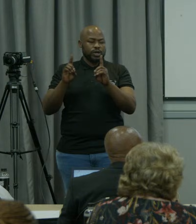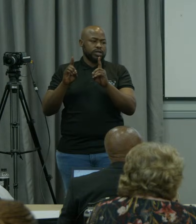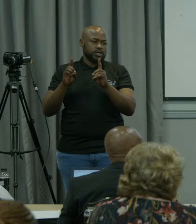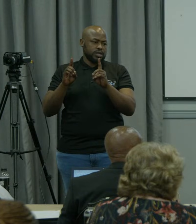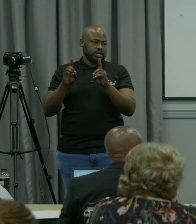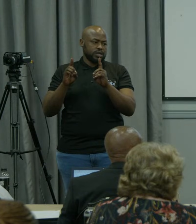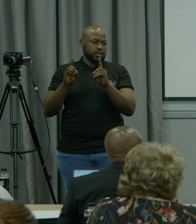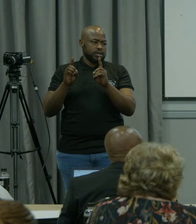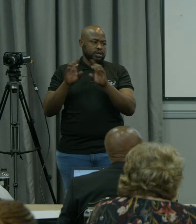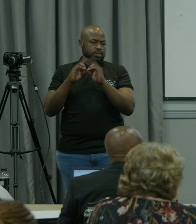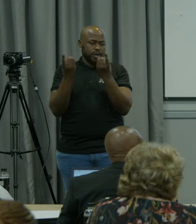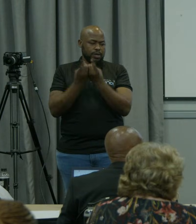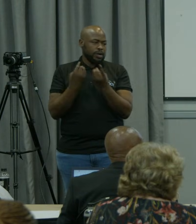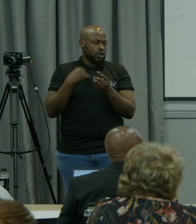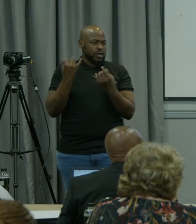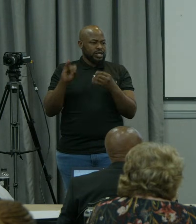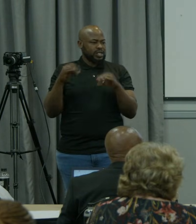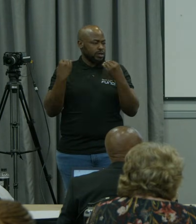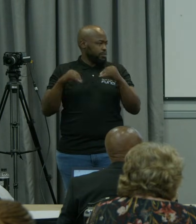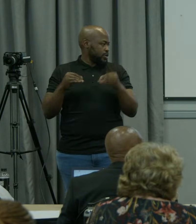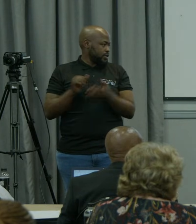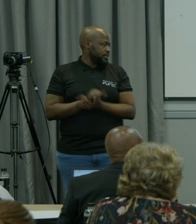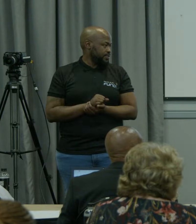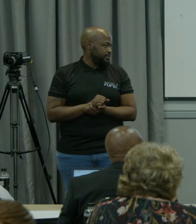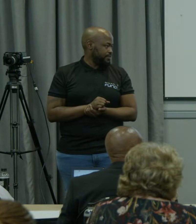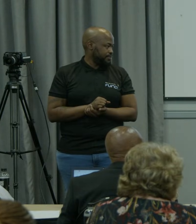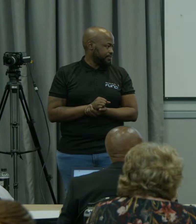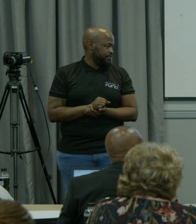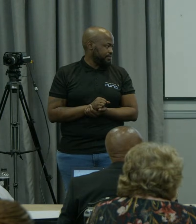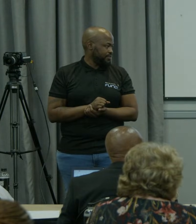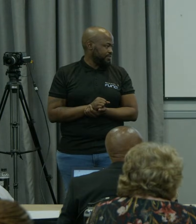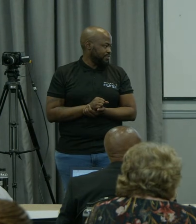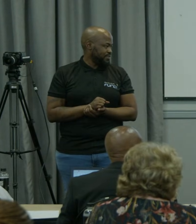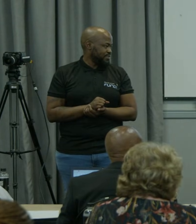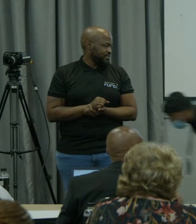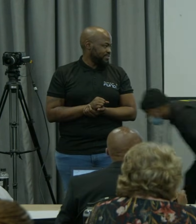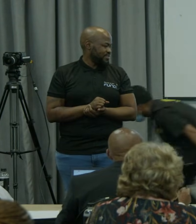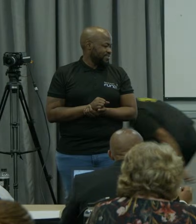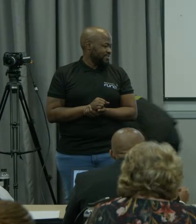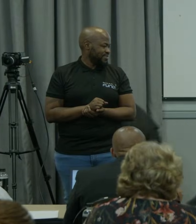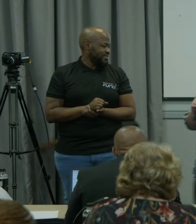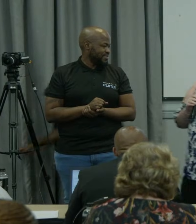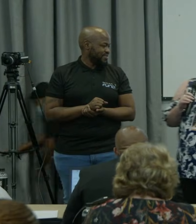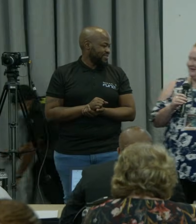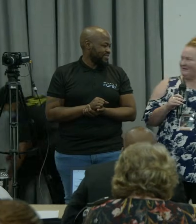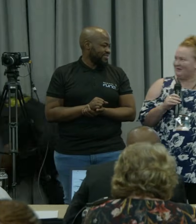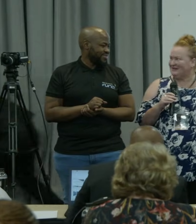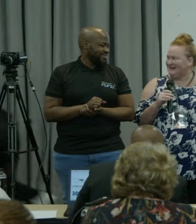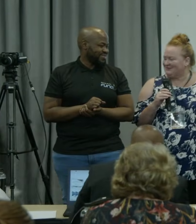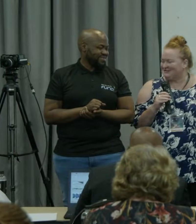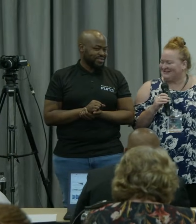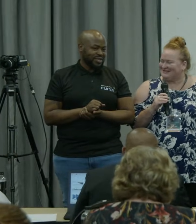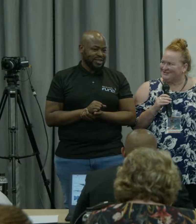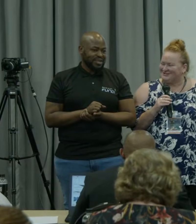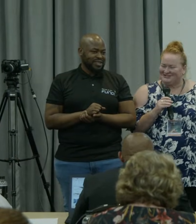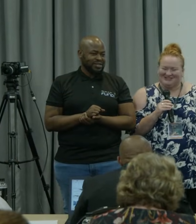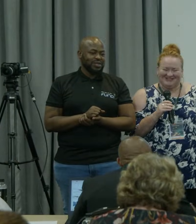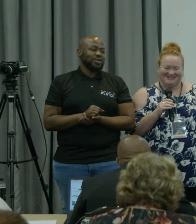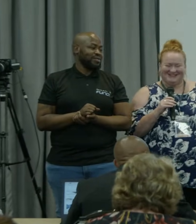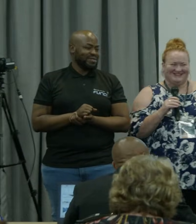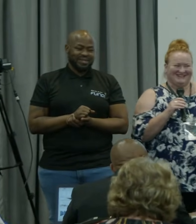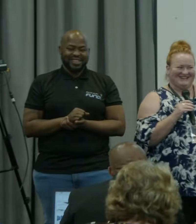working with it. Listen to the interpreter so we have both of them. Oh, okay. Apparently I have to stay next